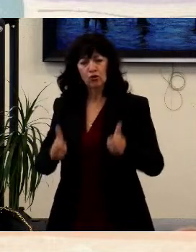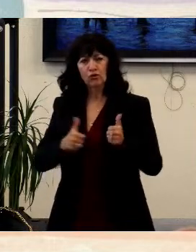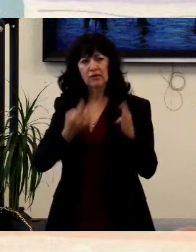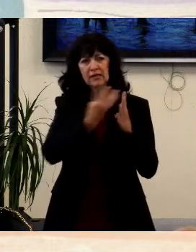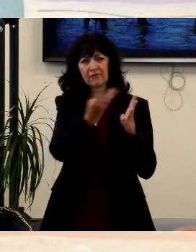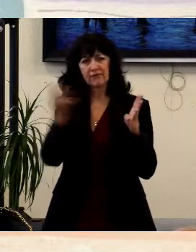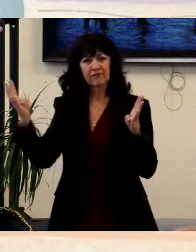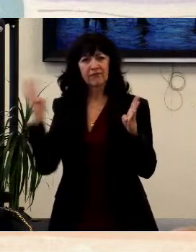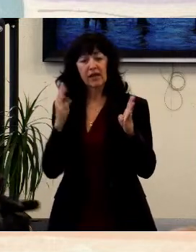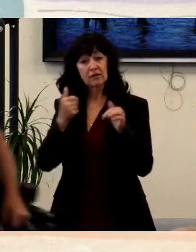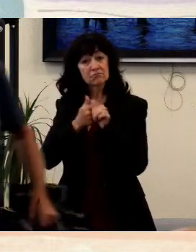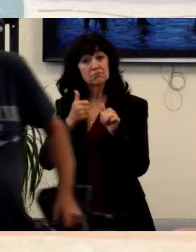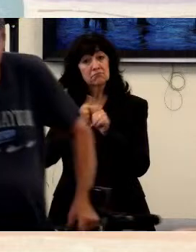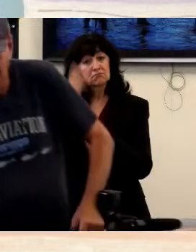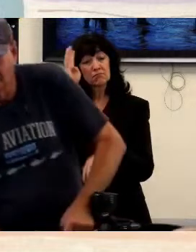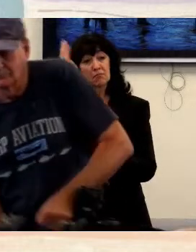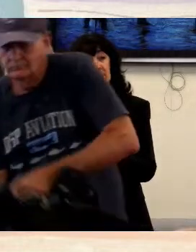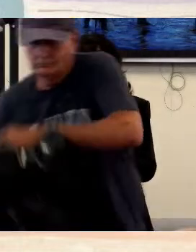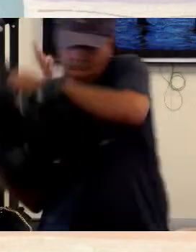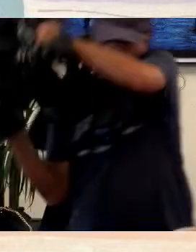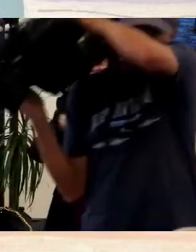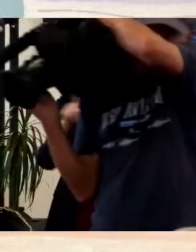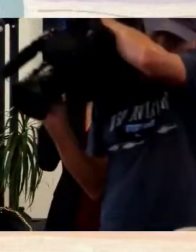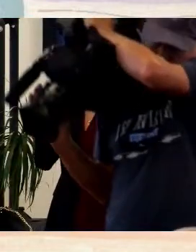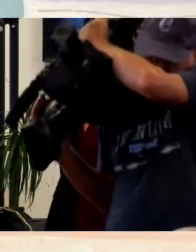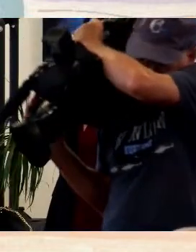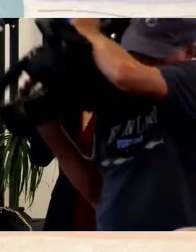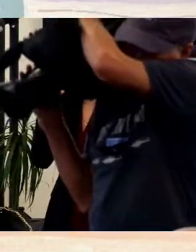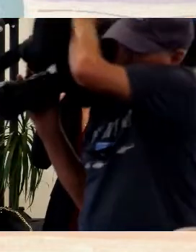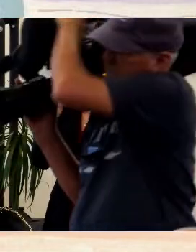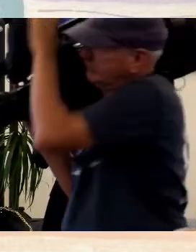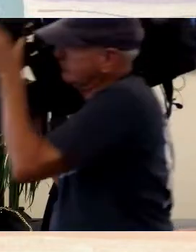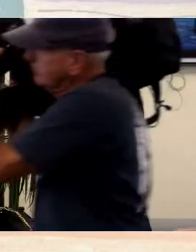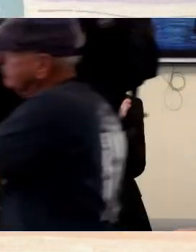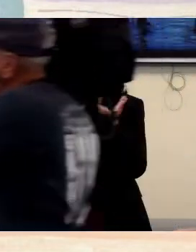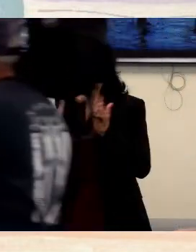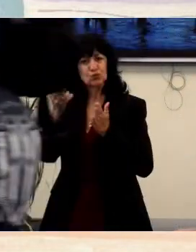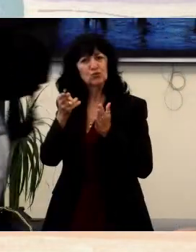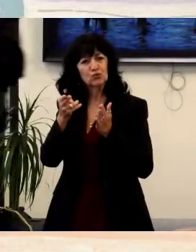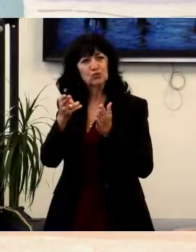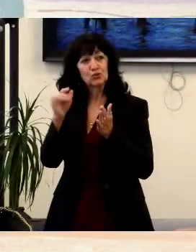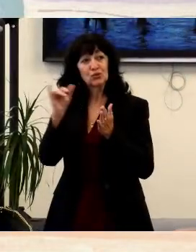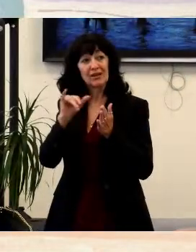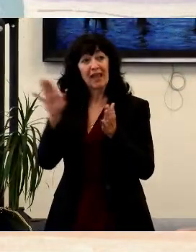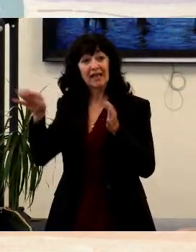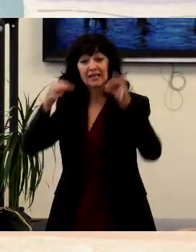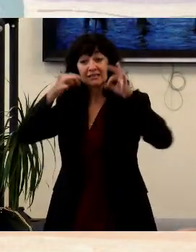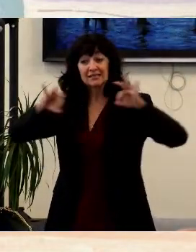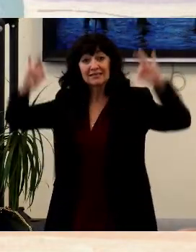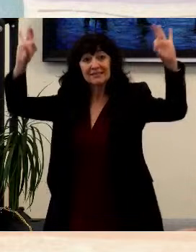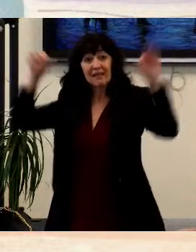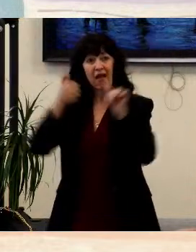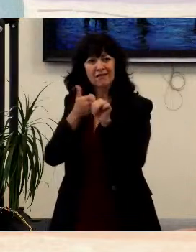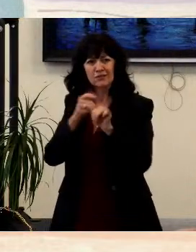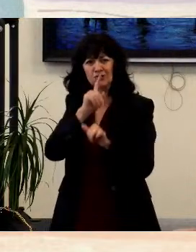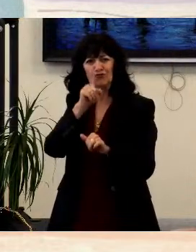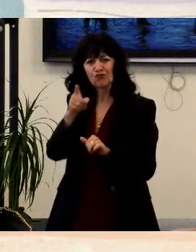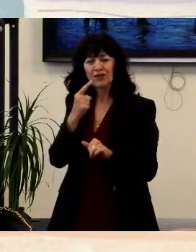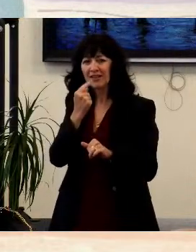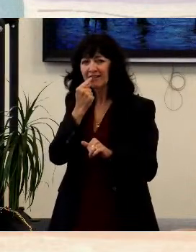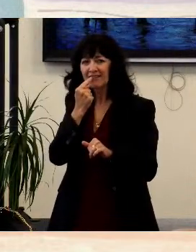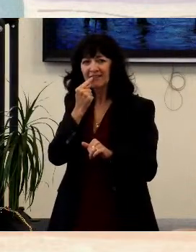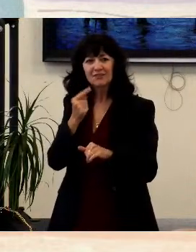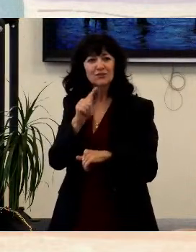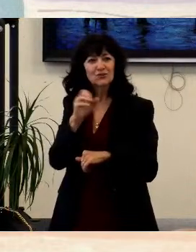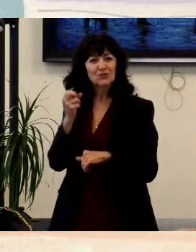but still told the truth, like how an elephant's tusk is really a tooth. I'd like to see if you have that very same book, and more